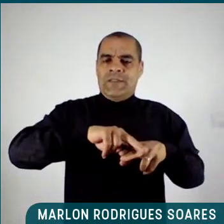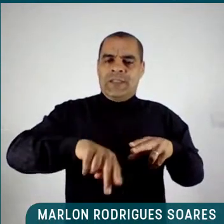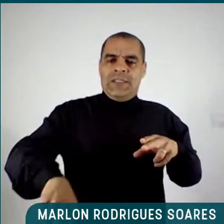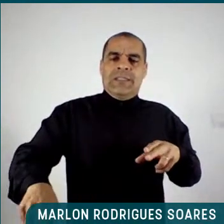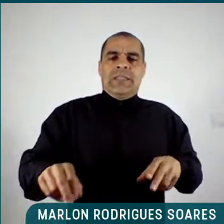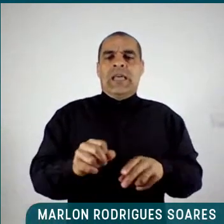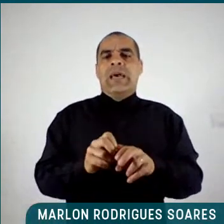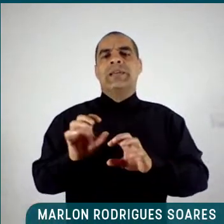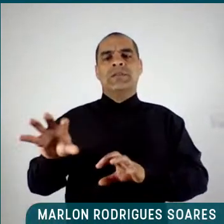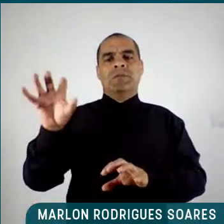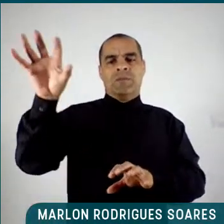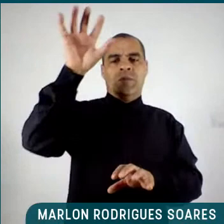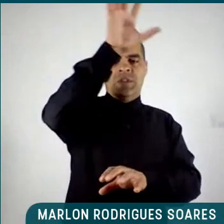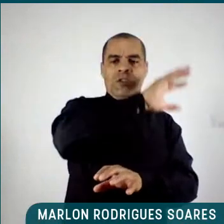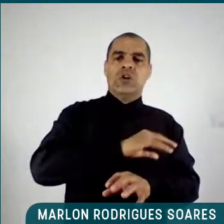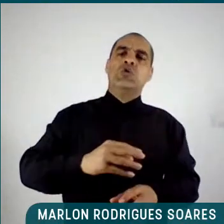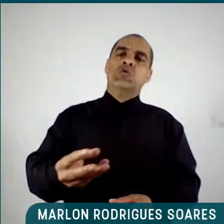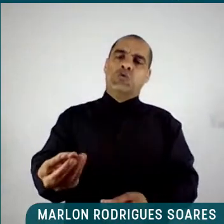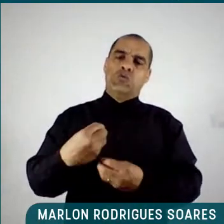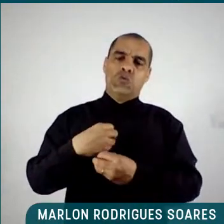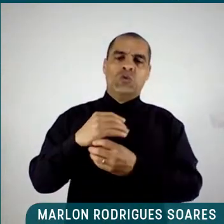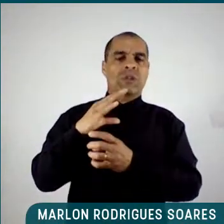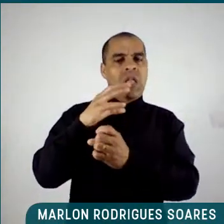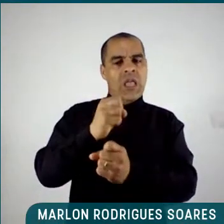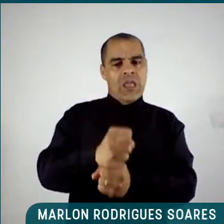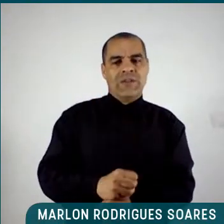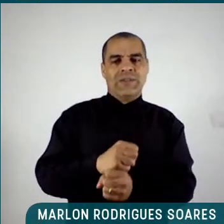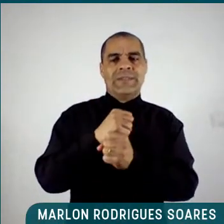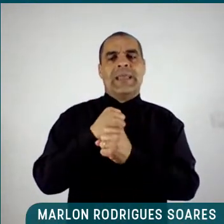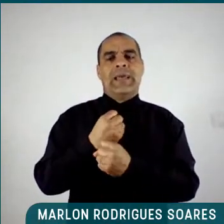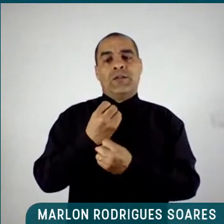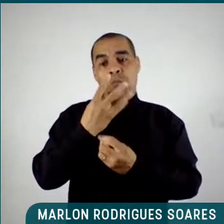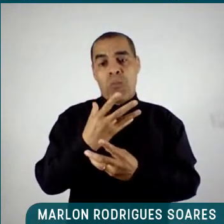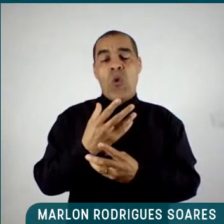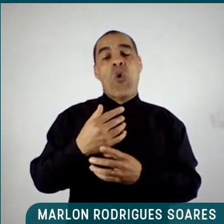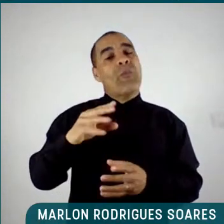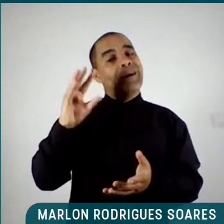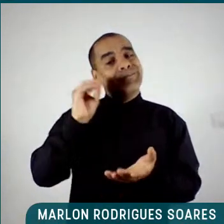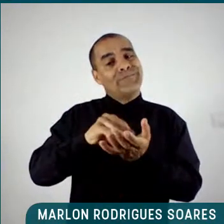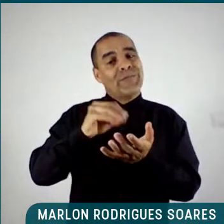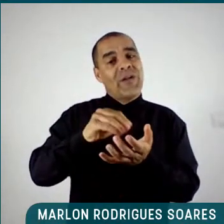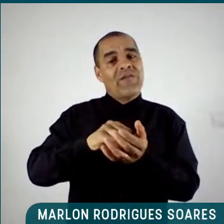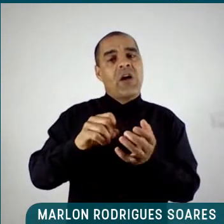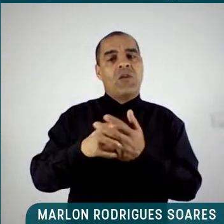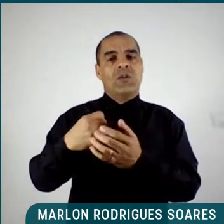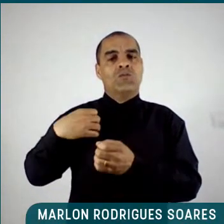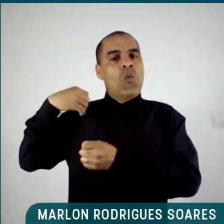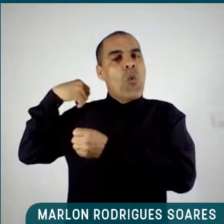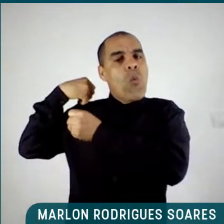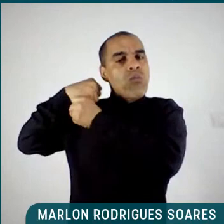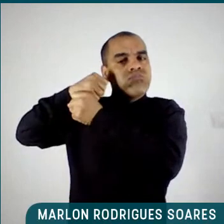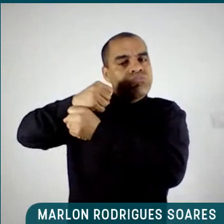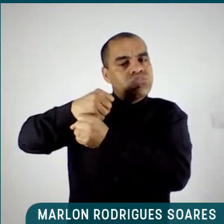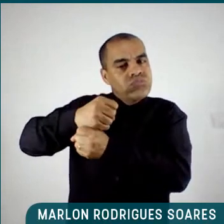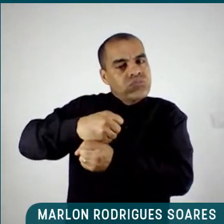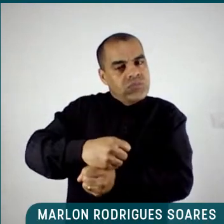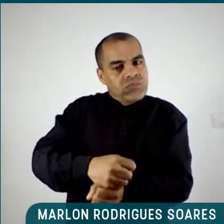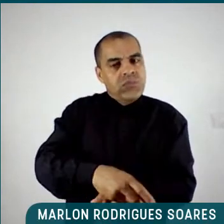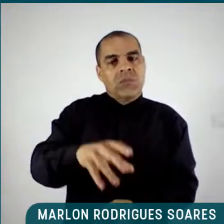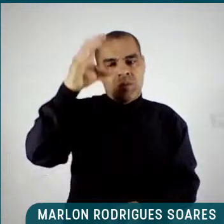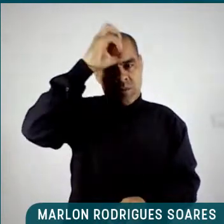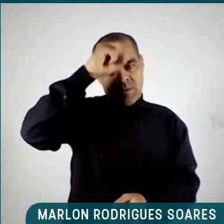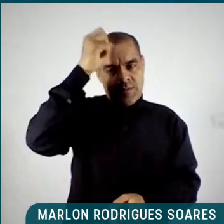reforçar development, para todos, health, mas ainda etc., and muito etc. alto. Ao longo So desse we ano, a also gente aim aprendeu for que a a inclusão racial comunitária and é uma